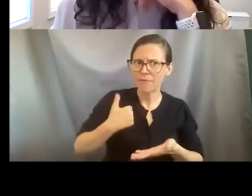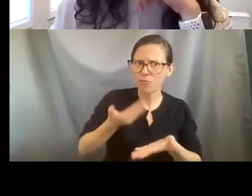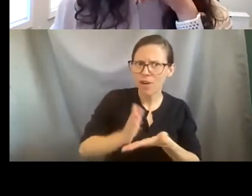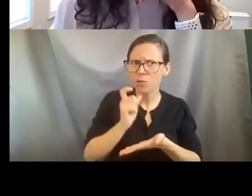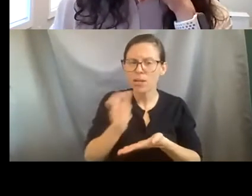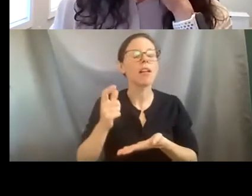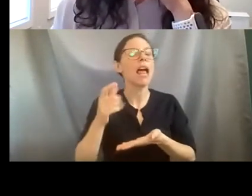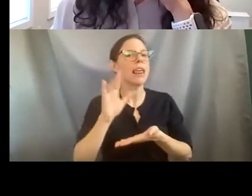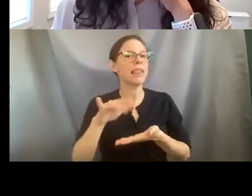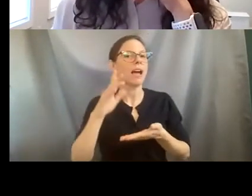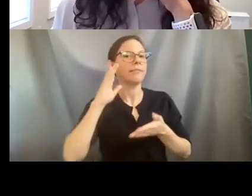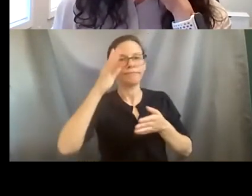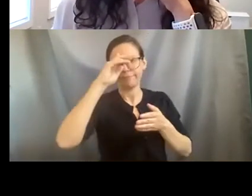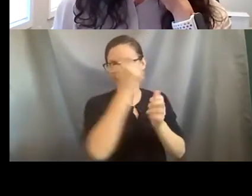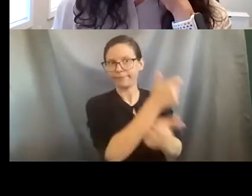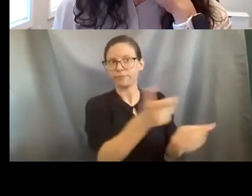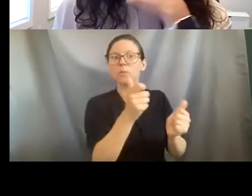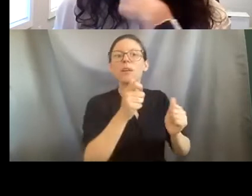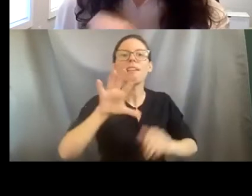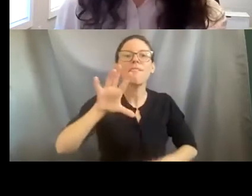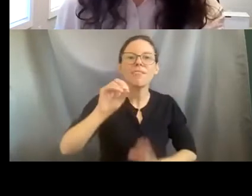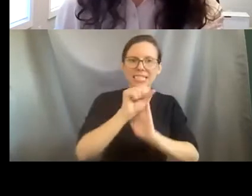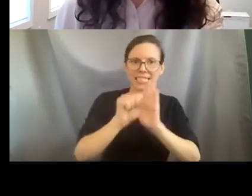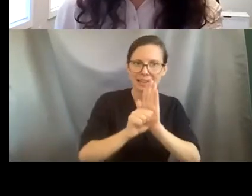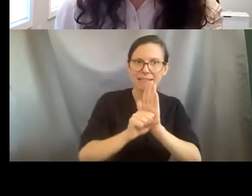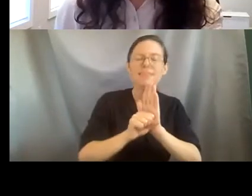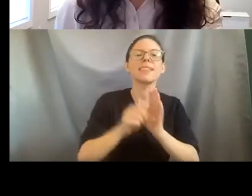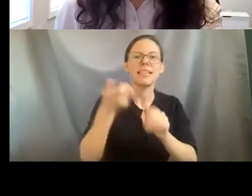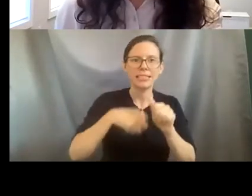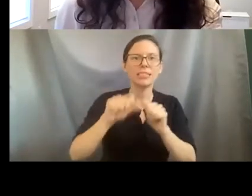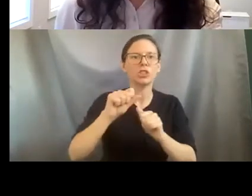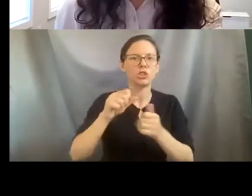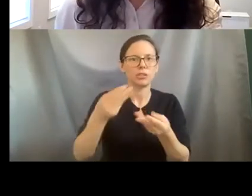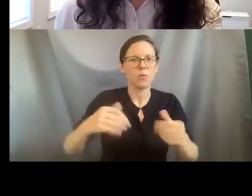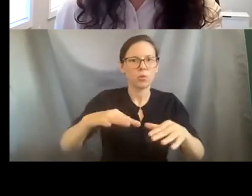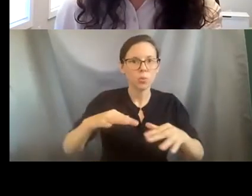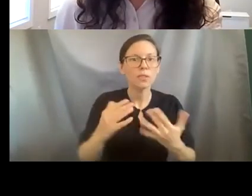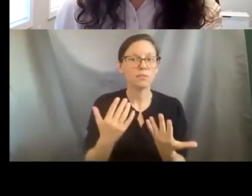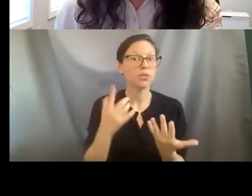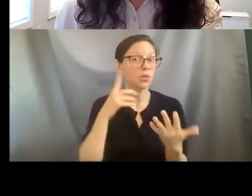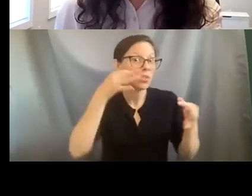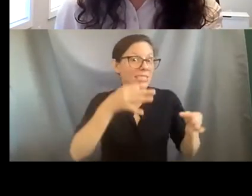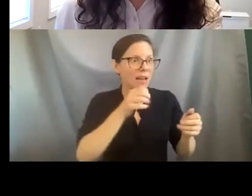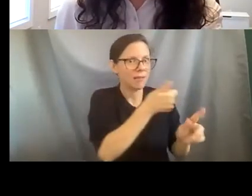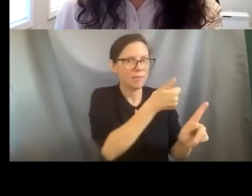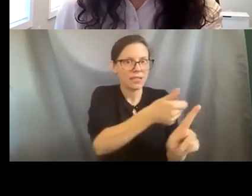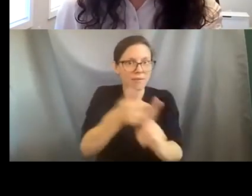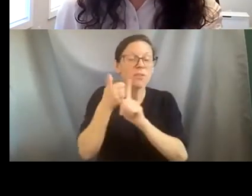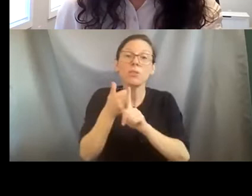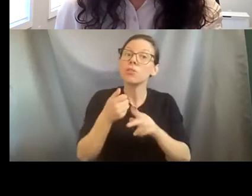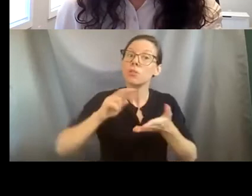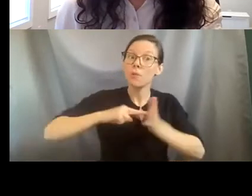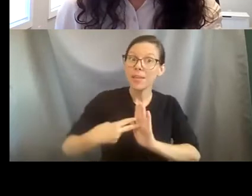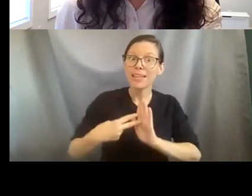US territories to decide the legality of abortion. That means depending on where you live in